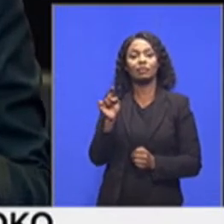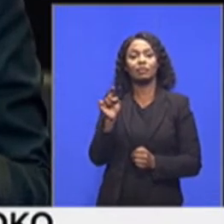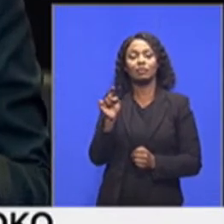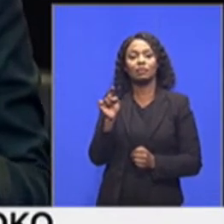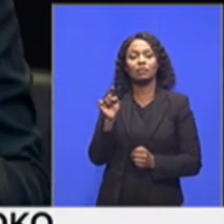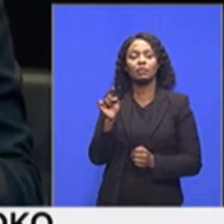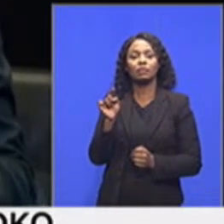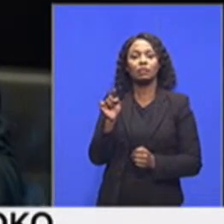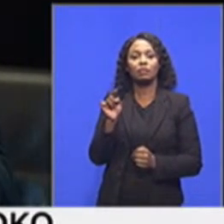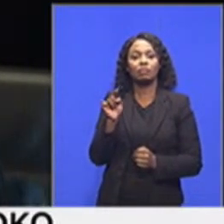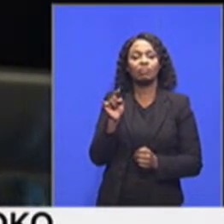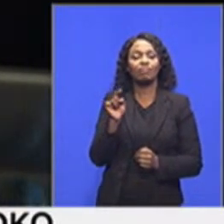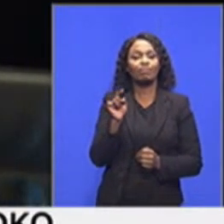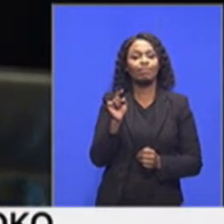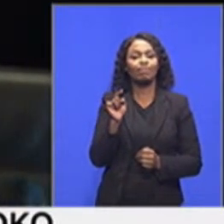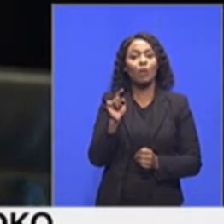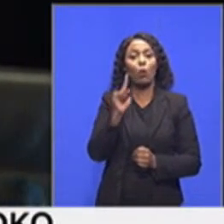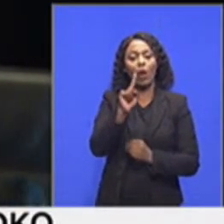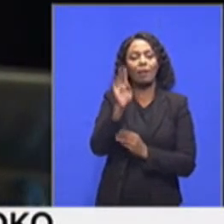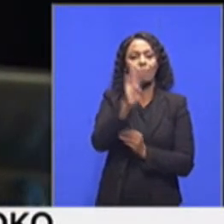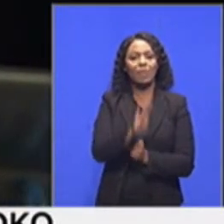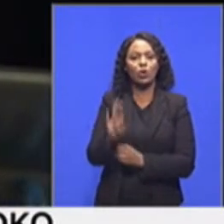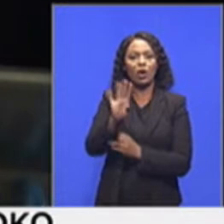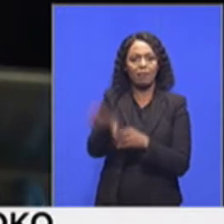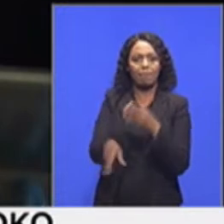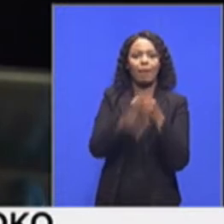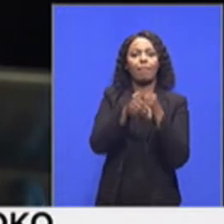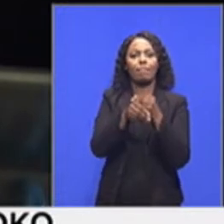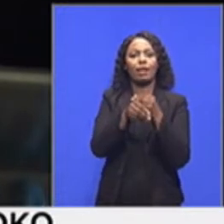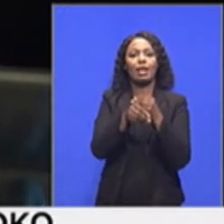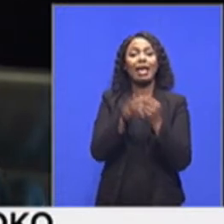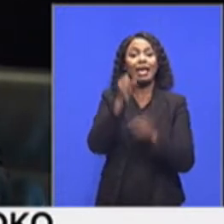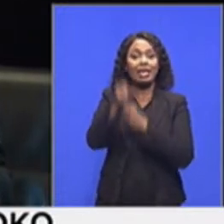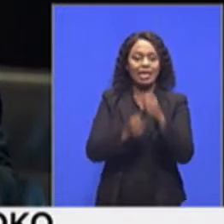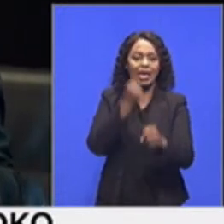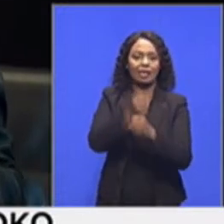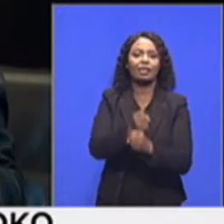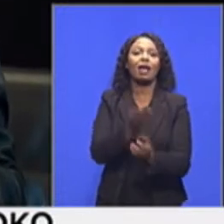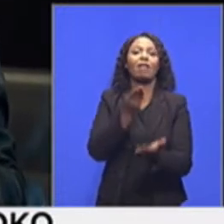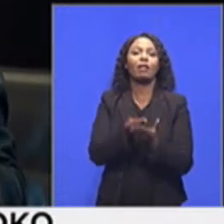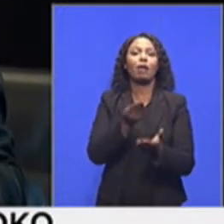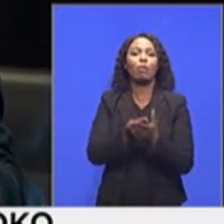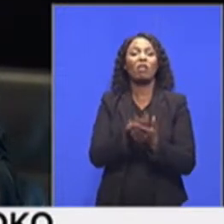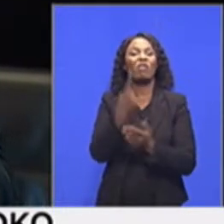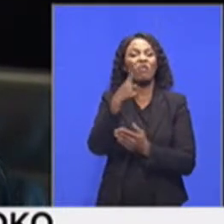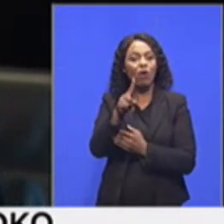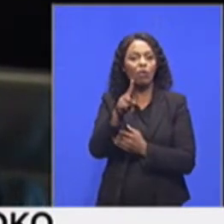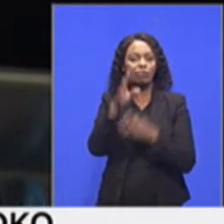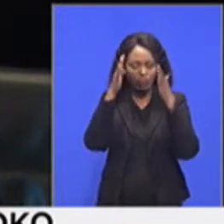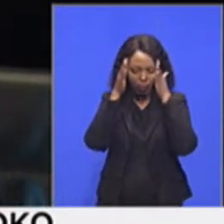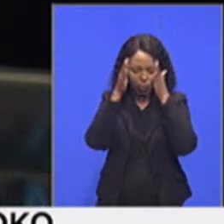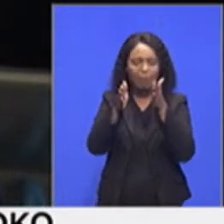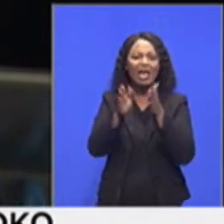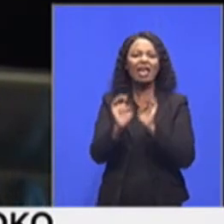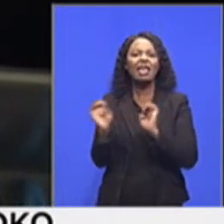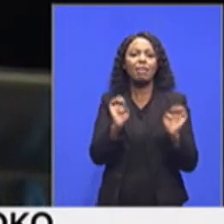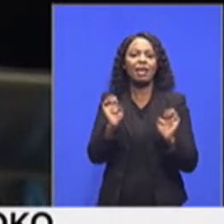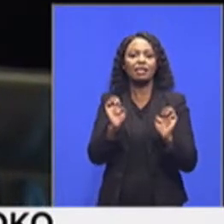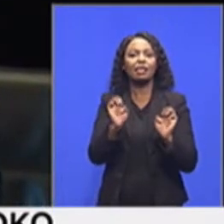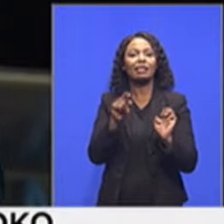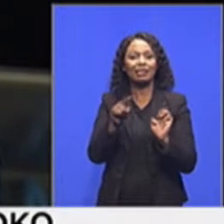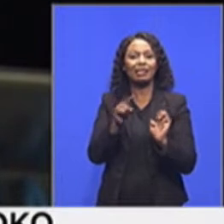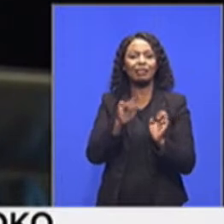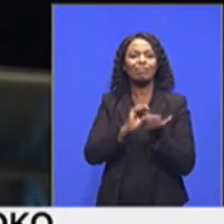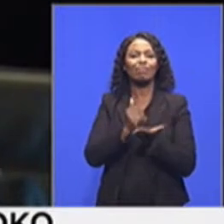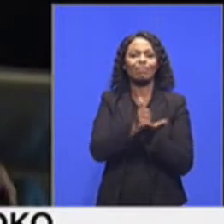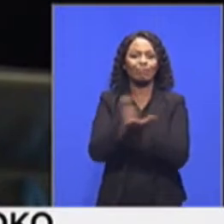a further 1 billion will be available next year for emergency relief. The emergency relief,